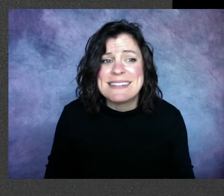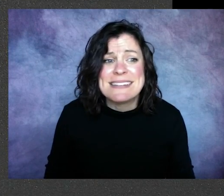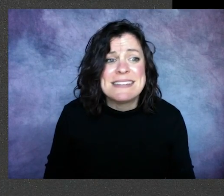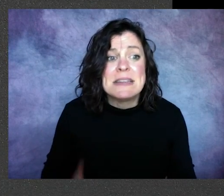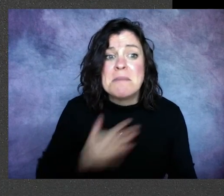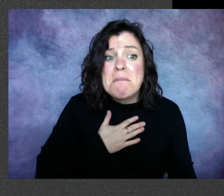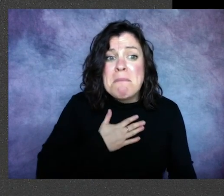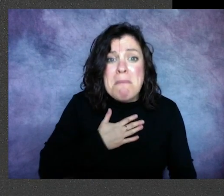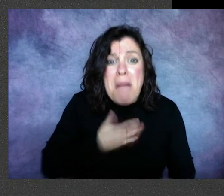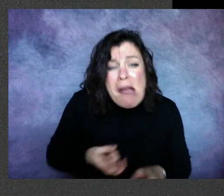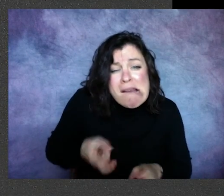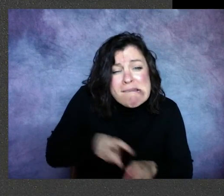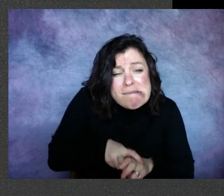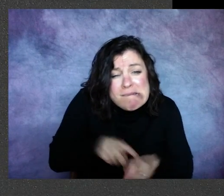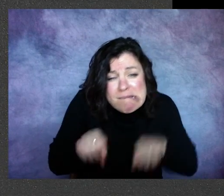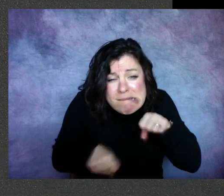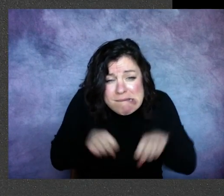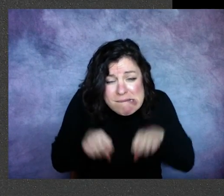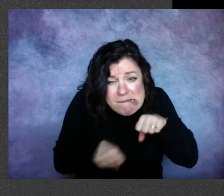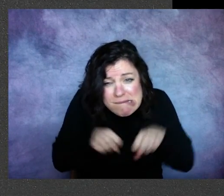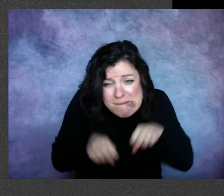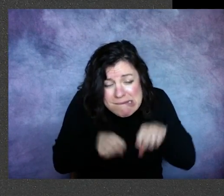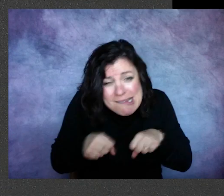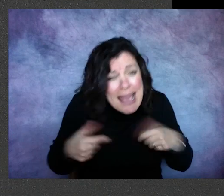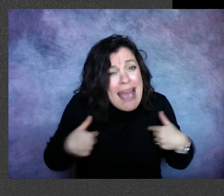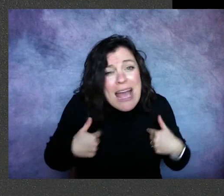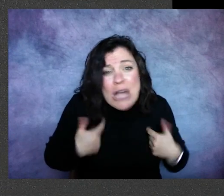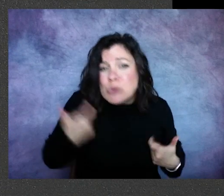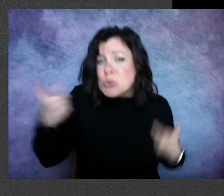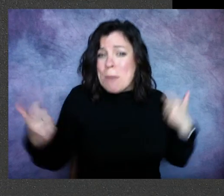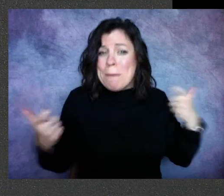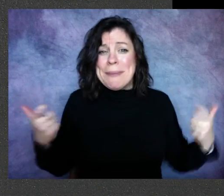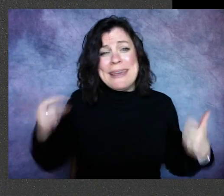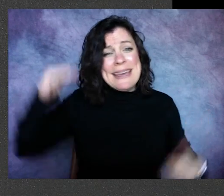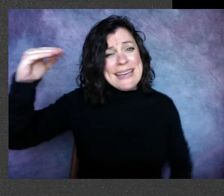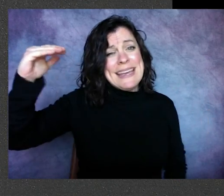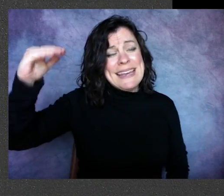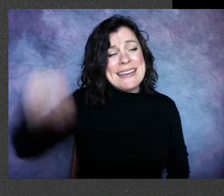I am too big for my tricycle.